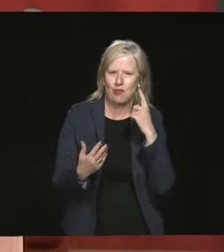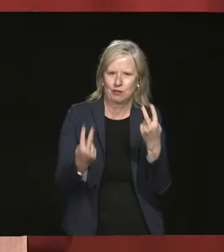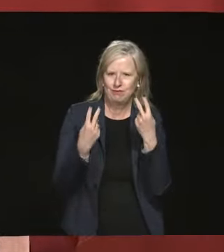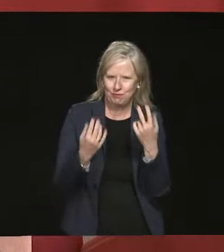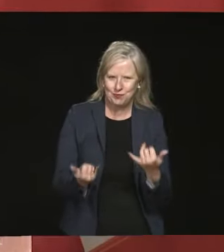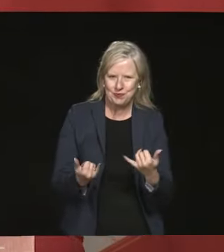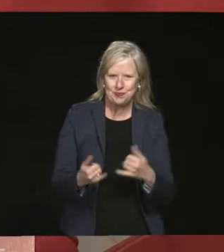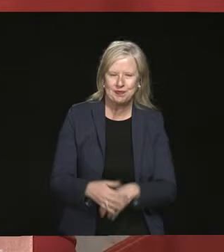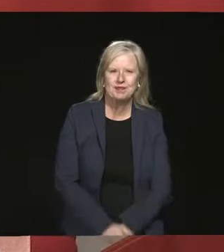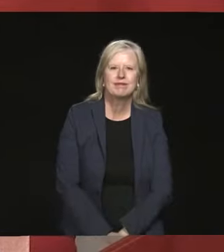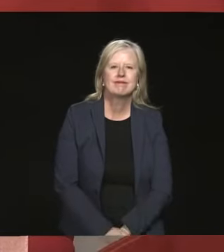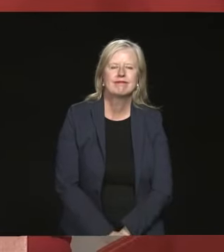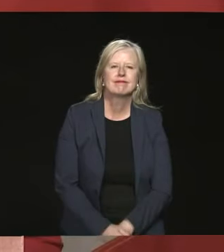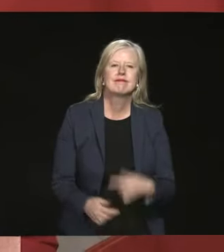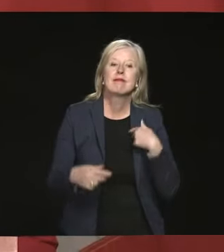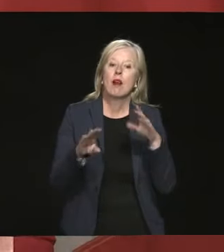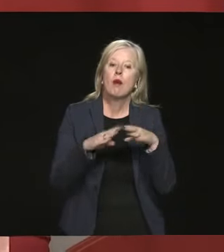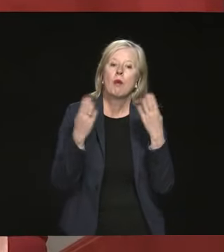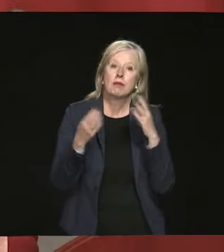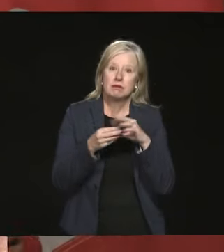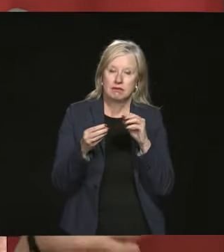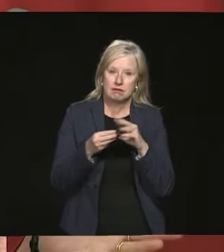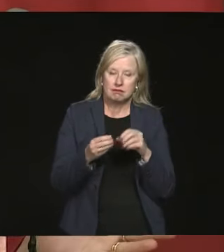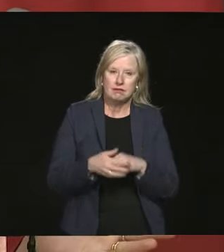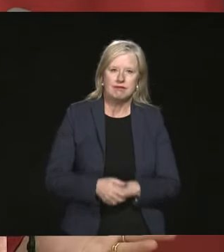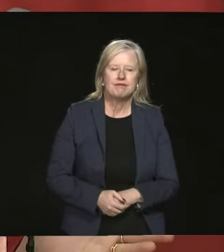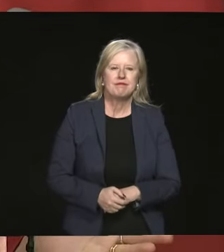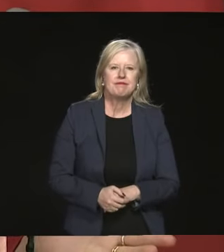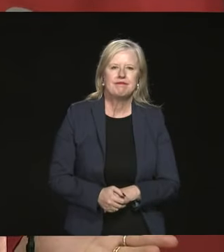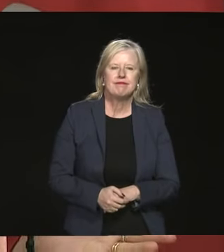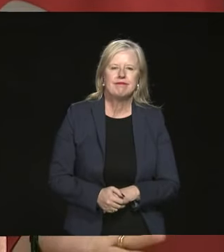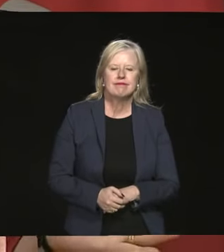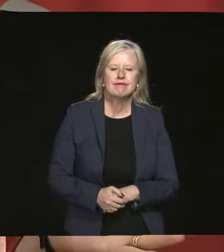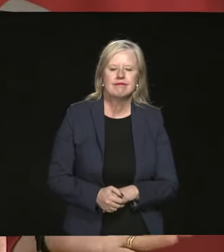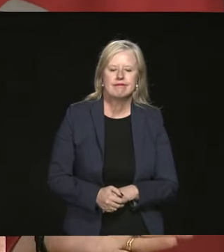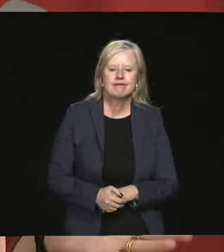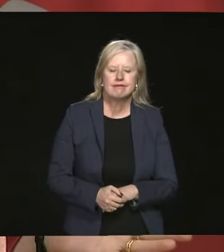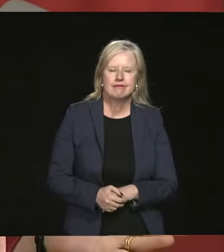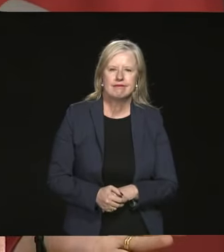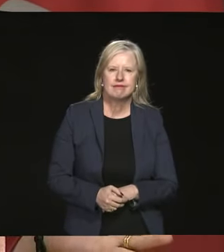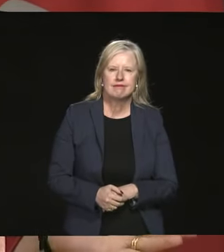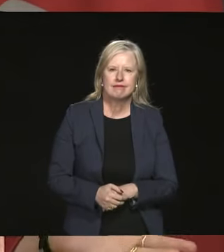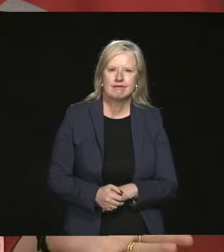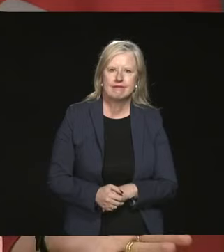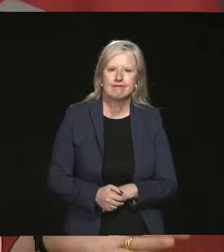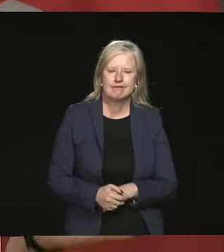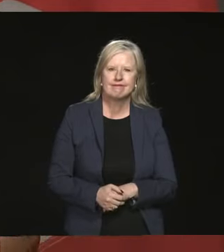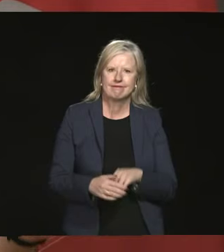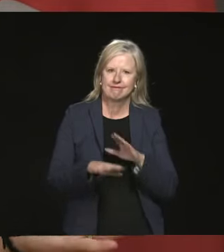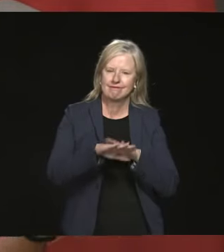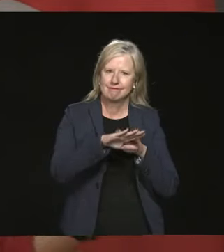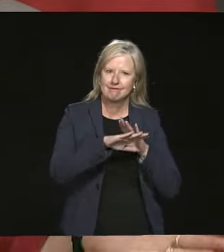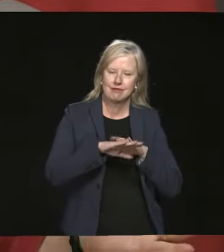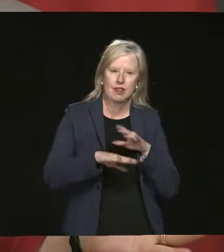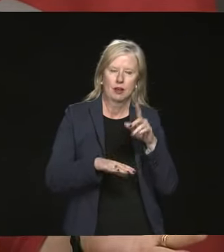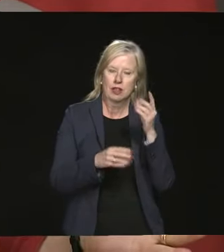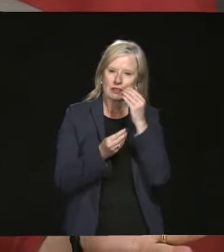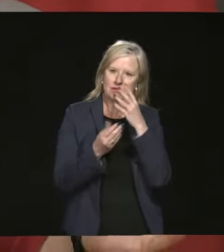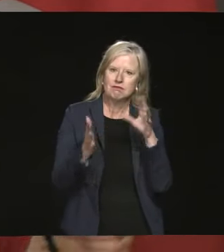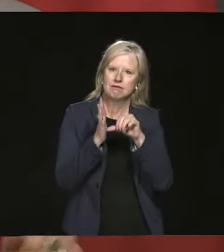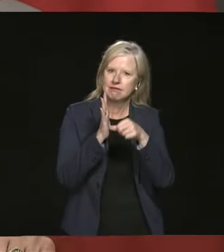start by reminding us all that our whole country together is running a